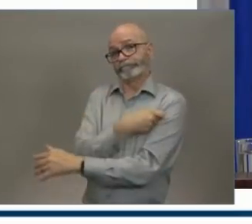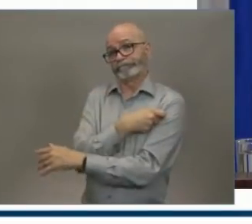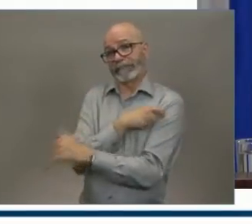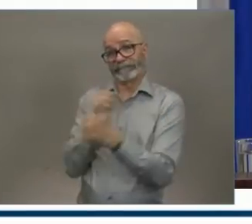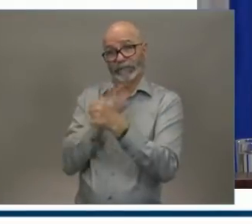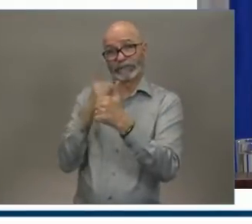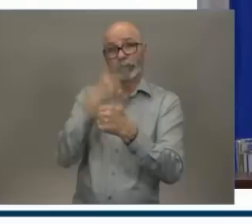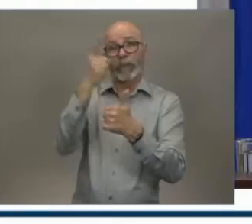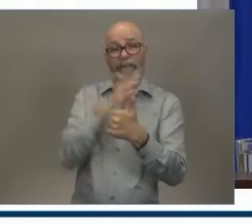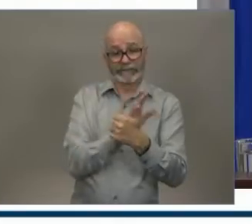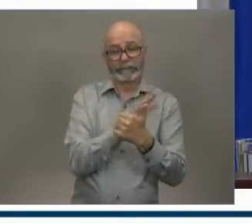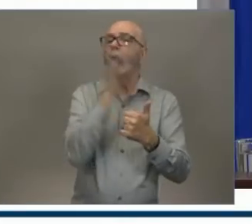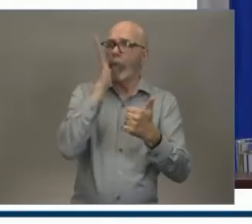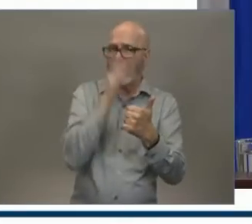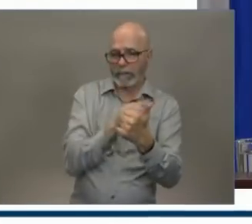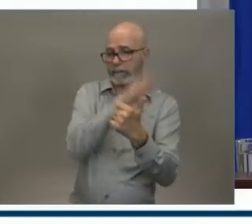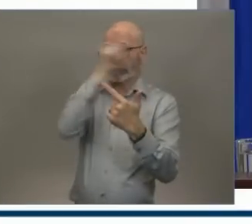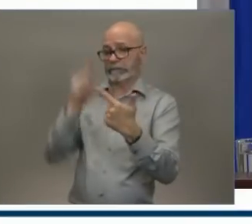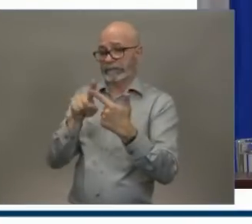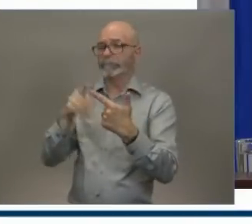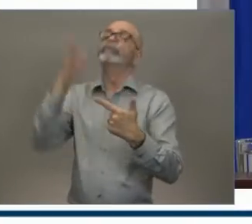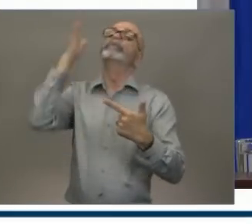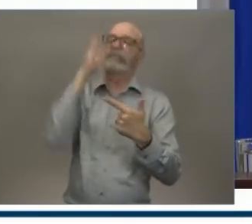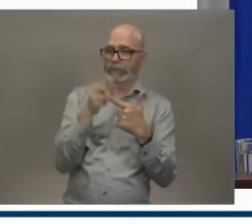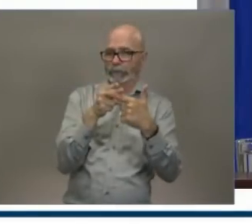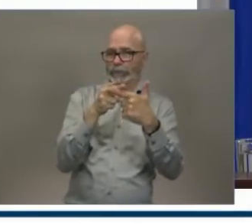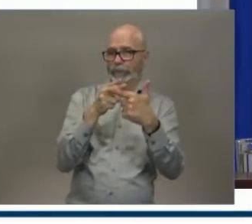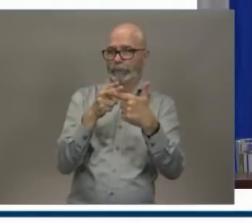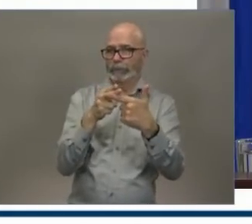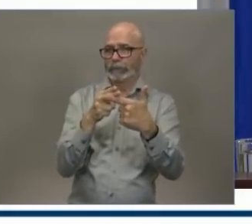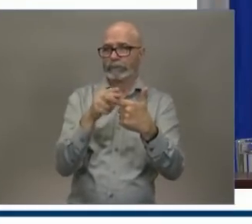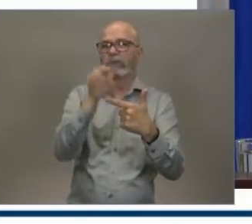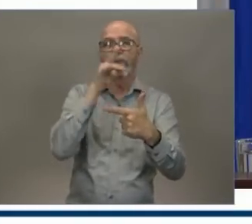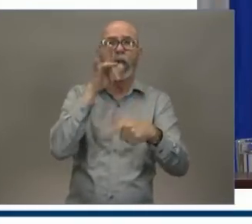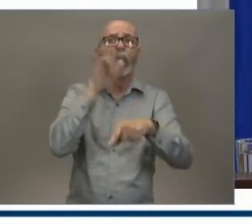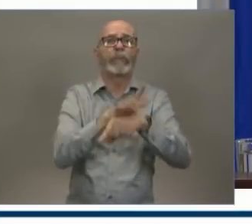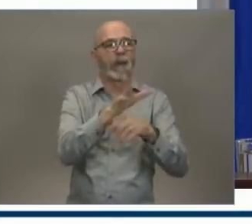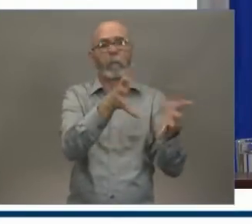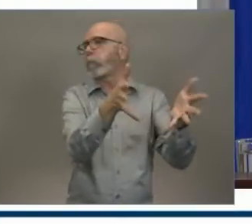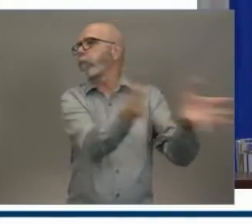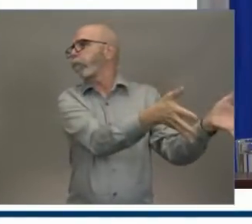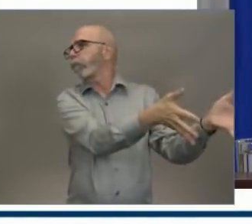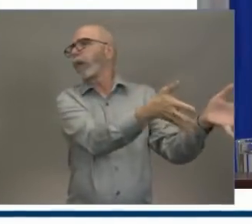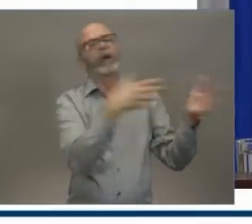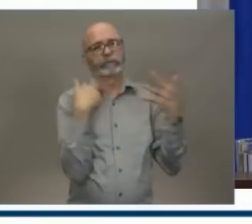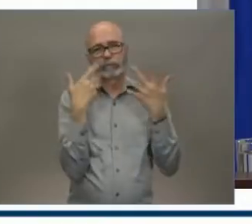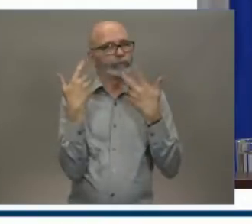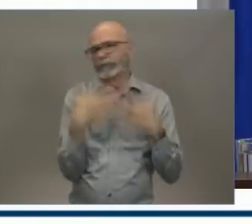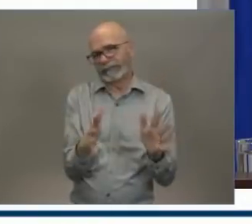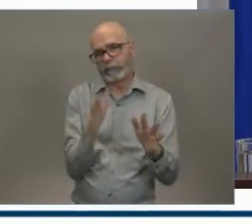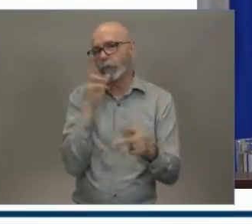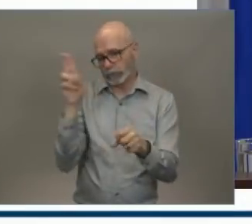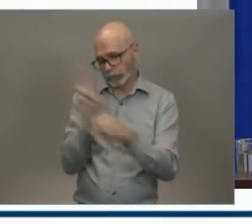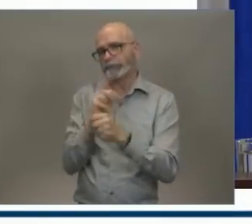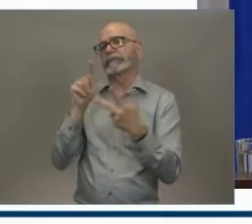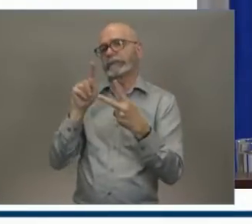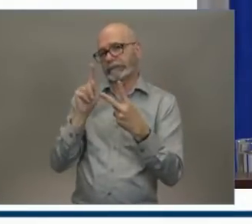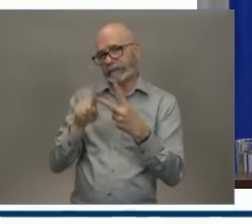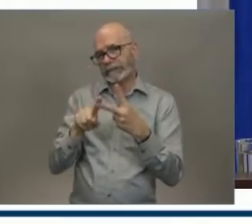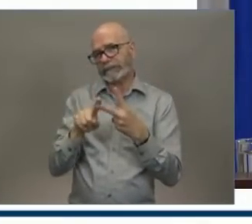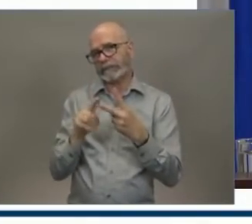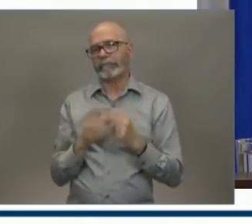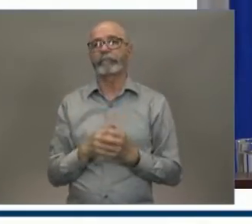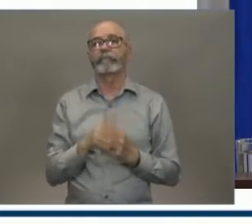fully vaccinated. We do not want to waste any of this precious vaccine. And again, I want to thank all of those who are helping